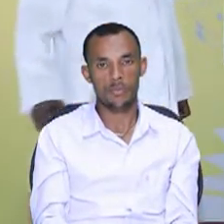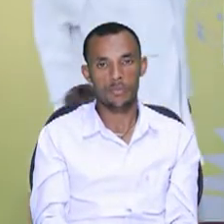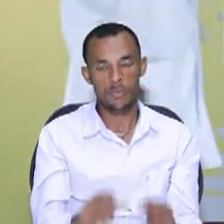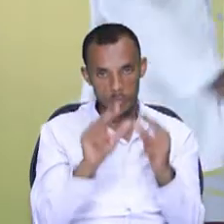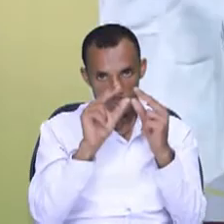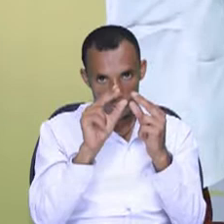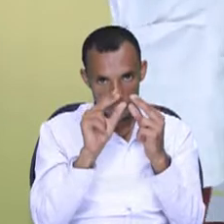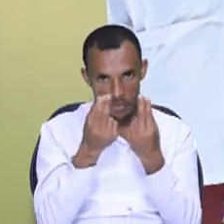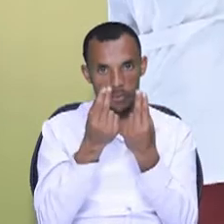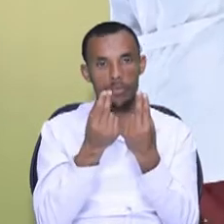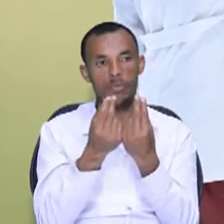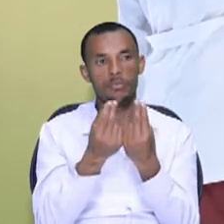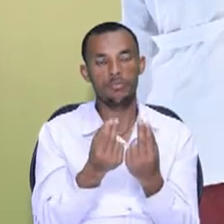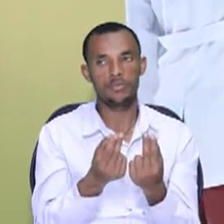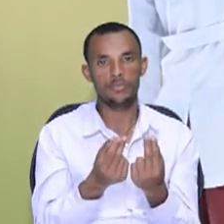Group